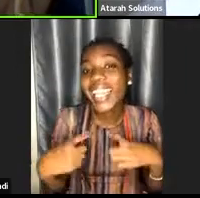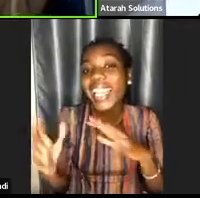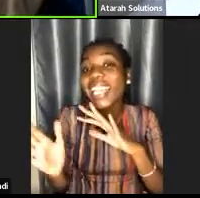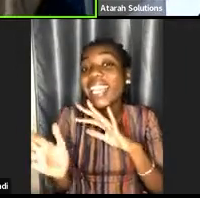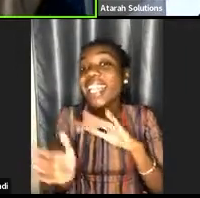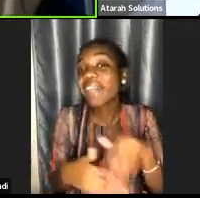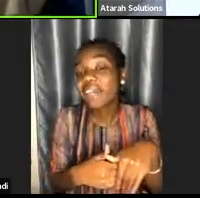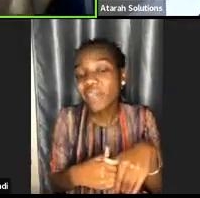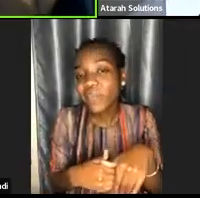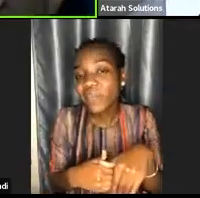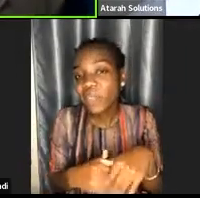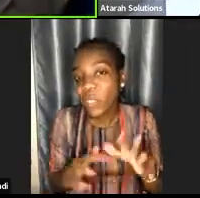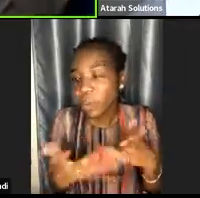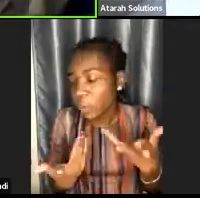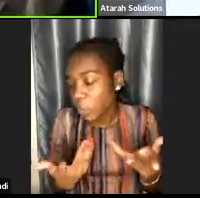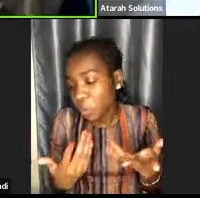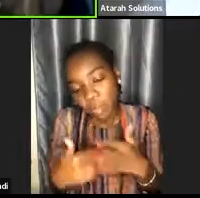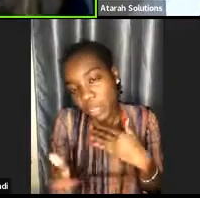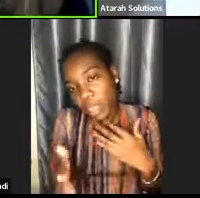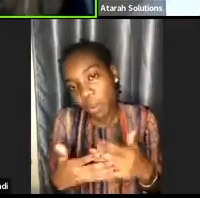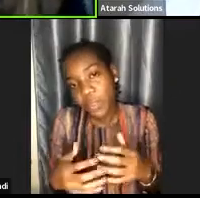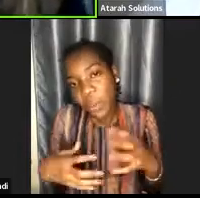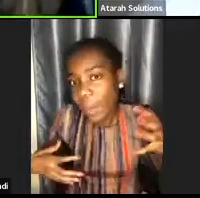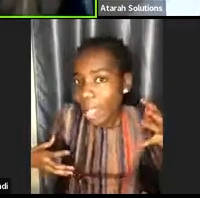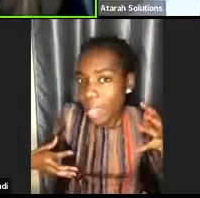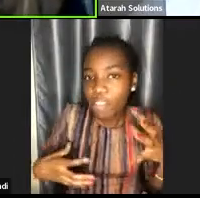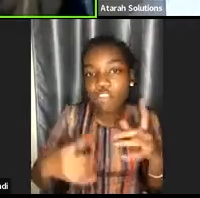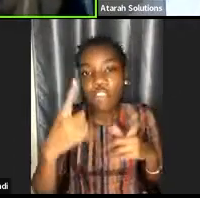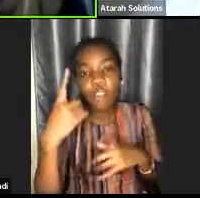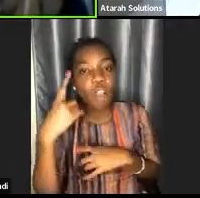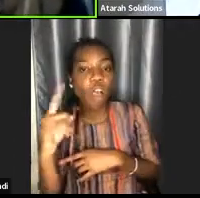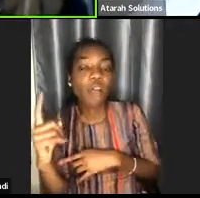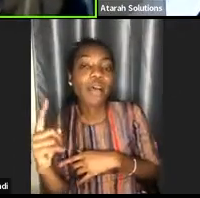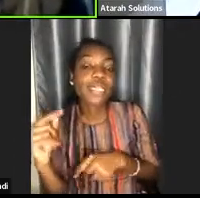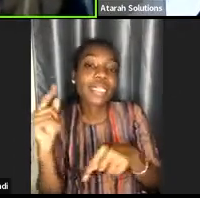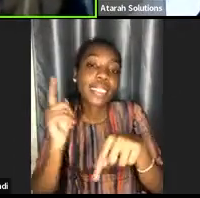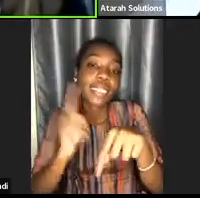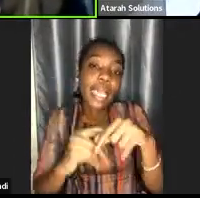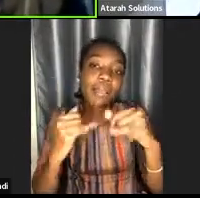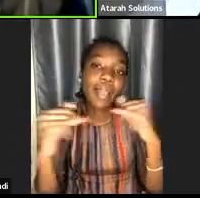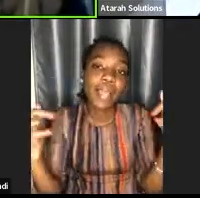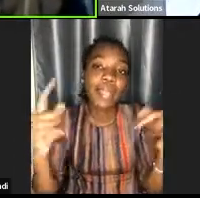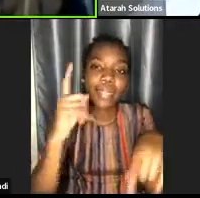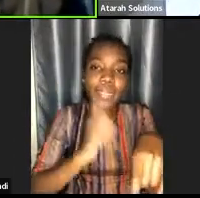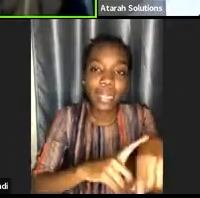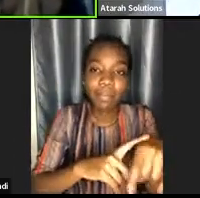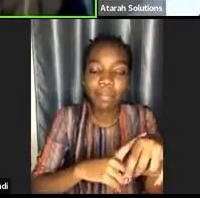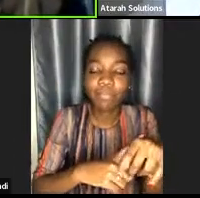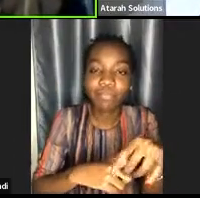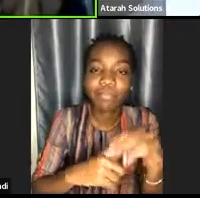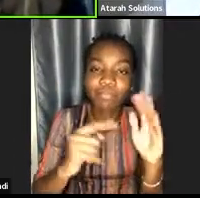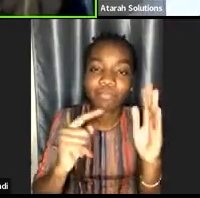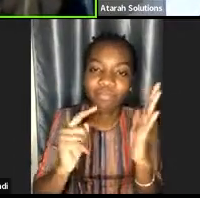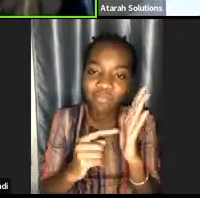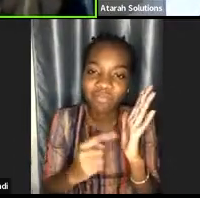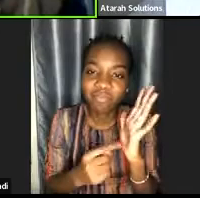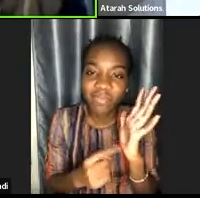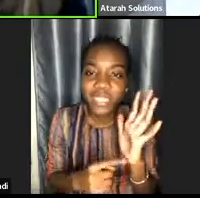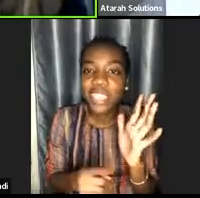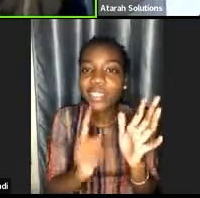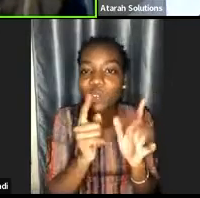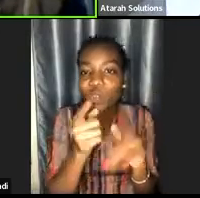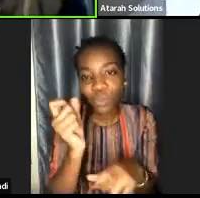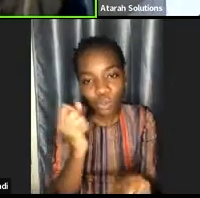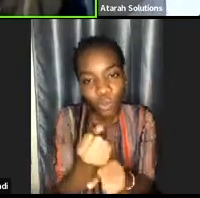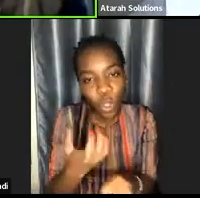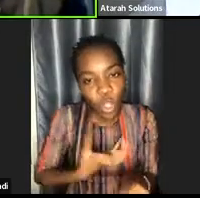without pressure of timelines, timetables. This you do at your own time in your own space. And